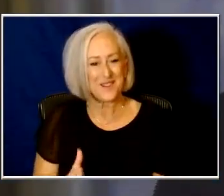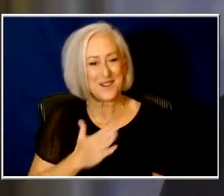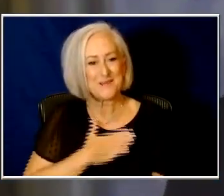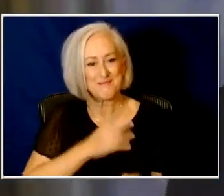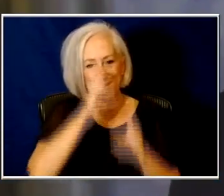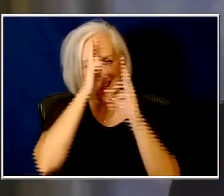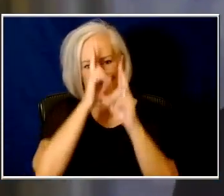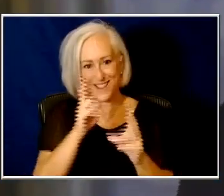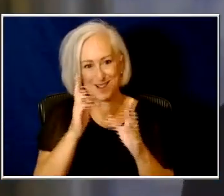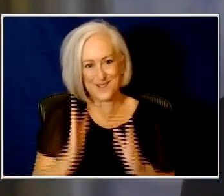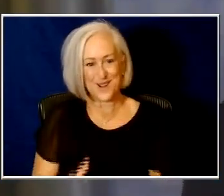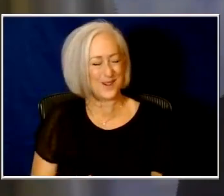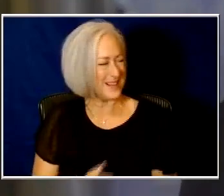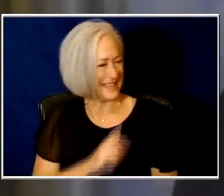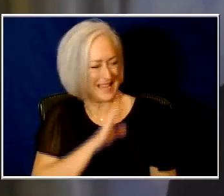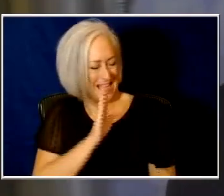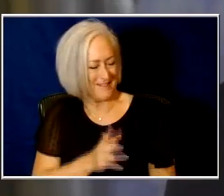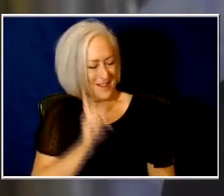called me that before.